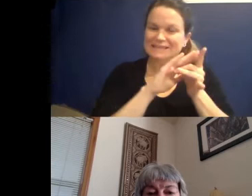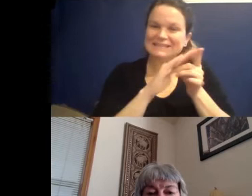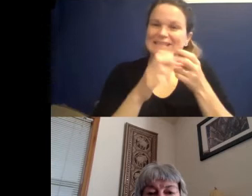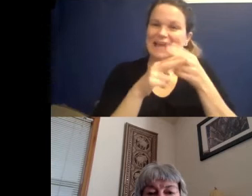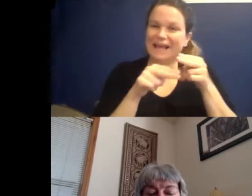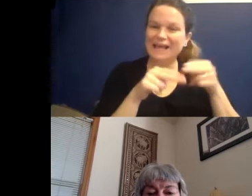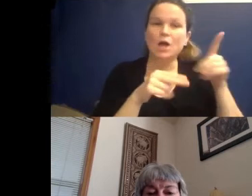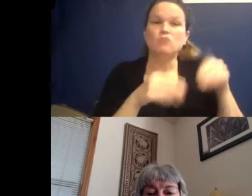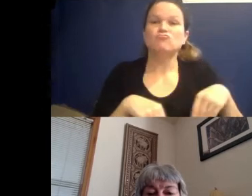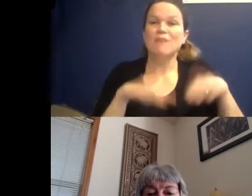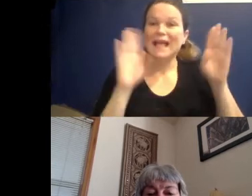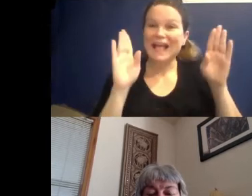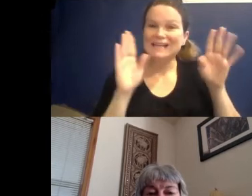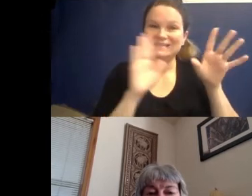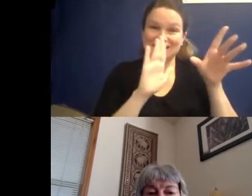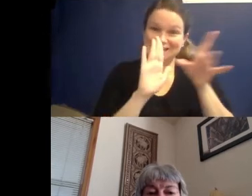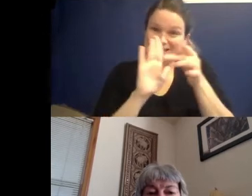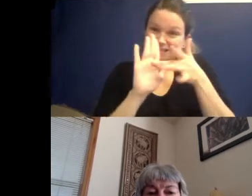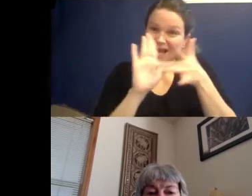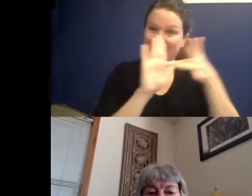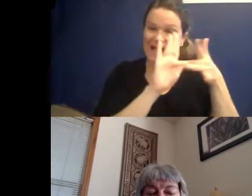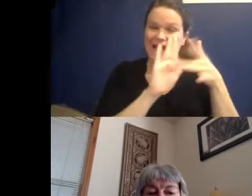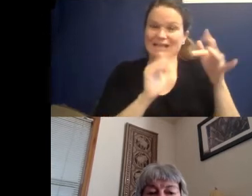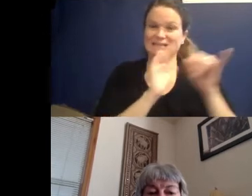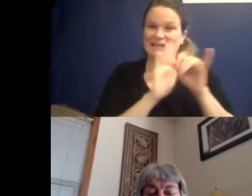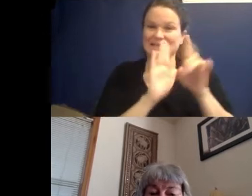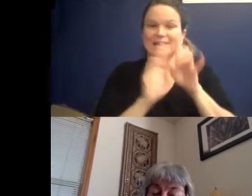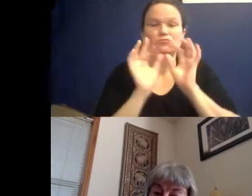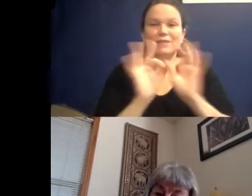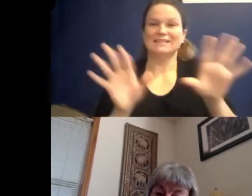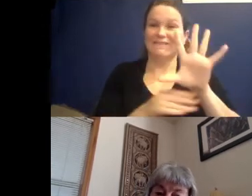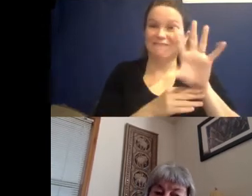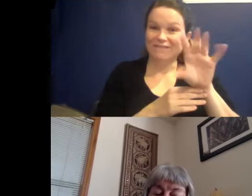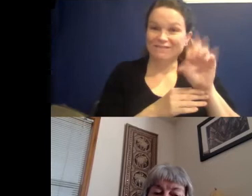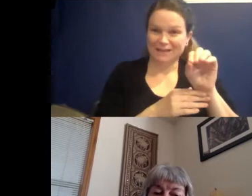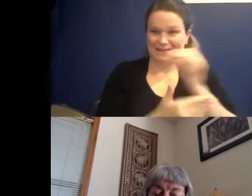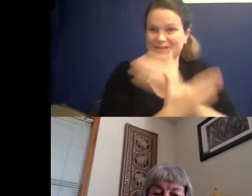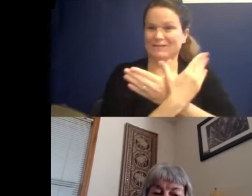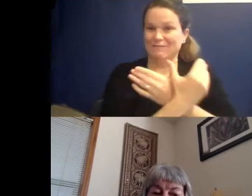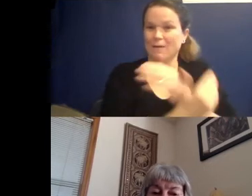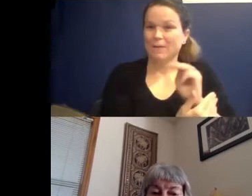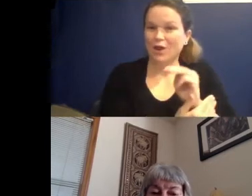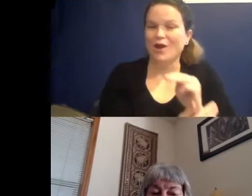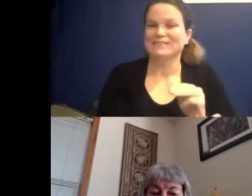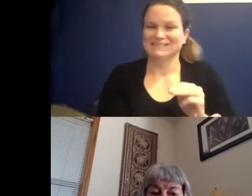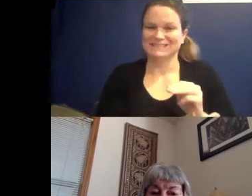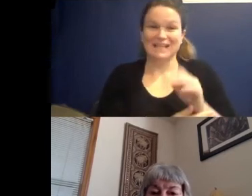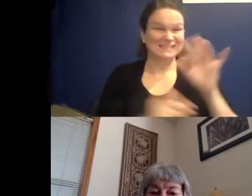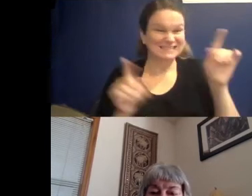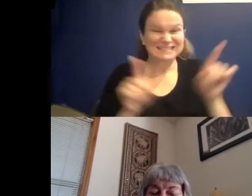50 monarchs that summer. One of their monarchs was spotted in Southern California 6 times that